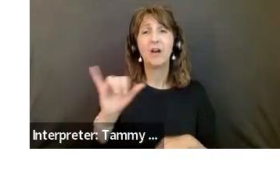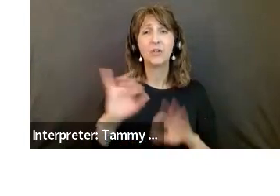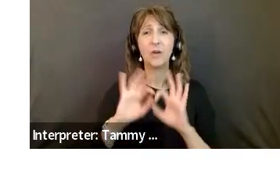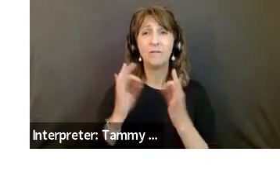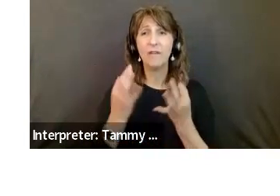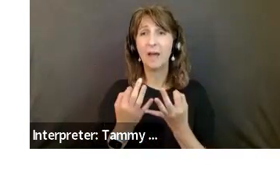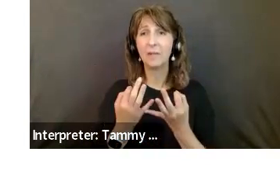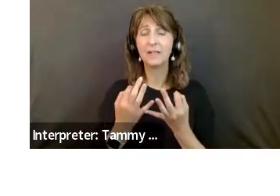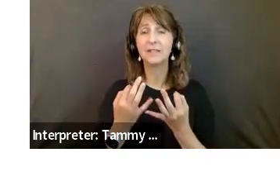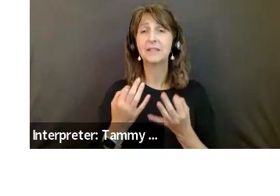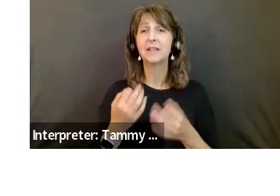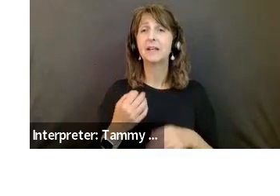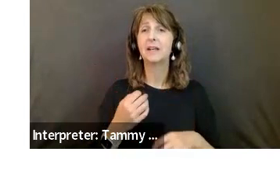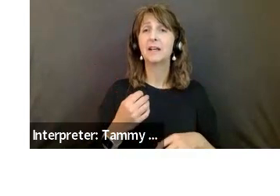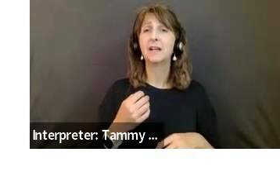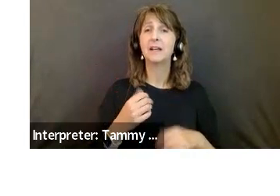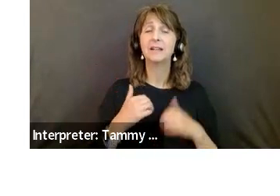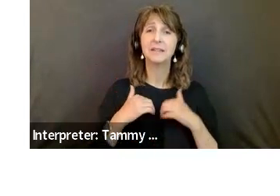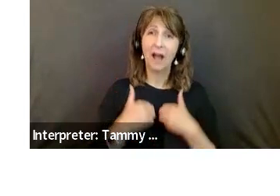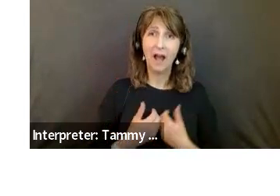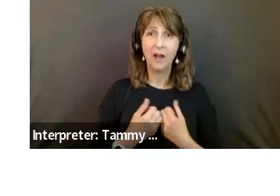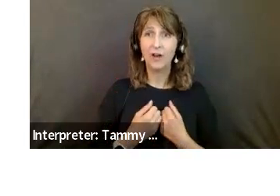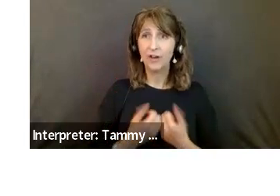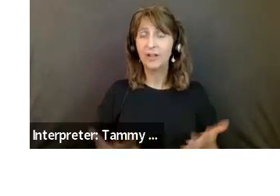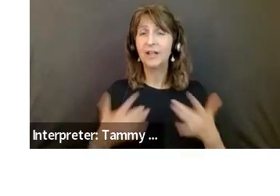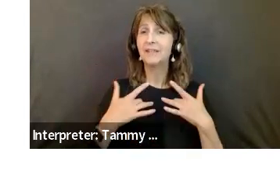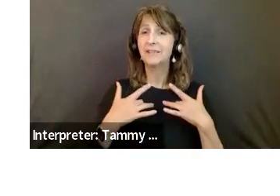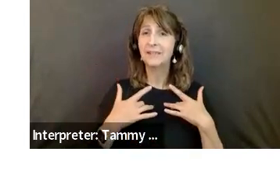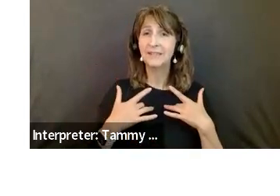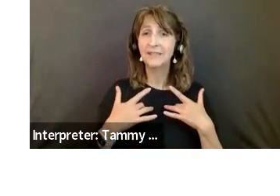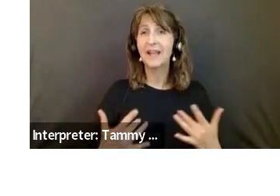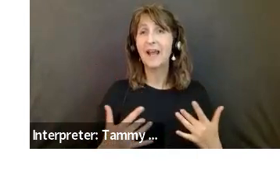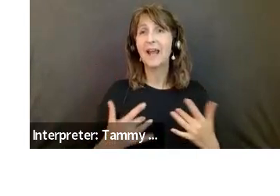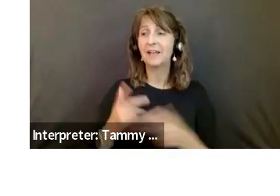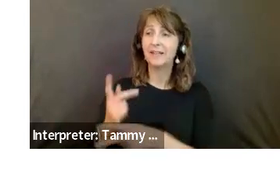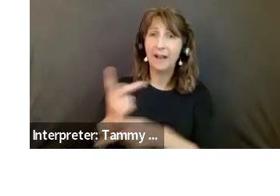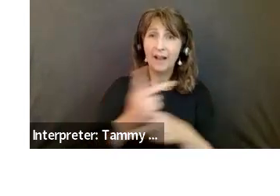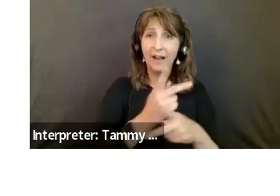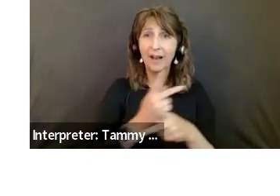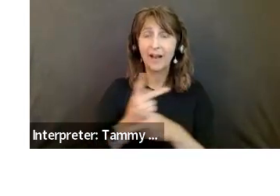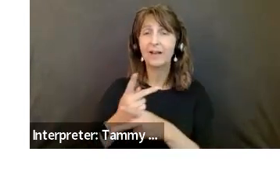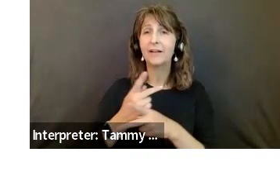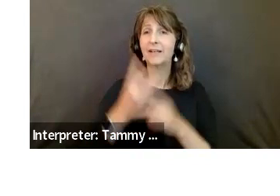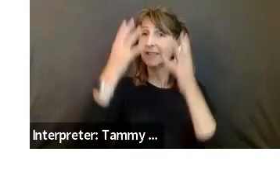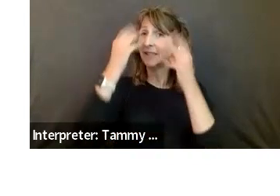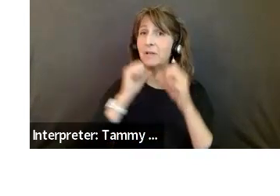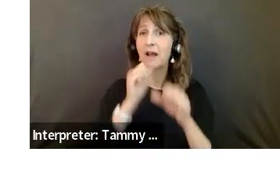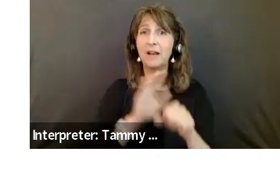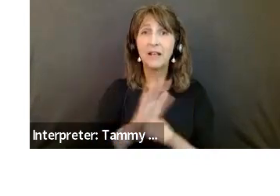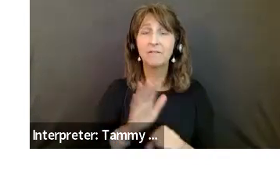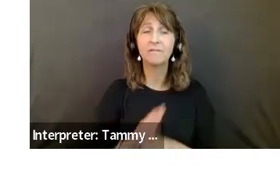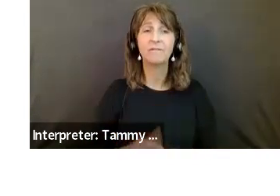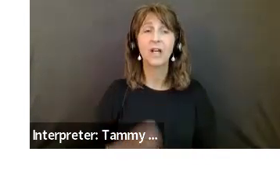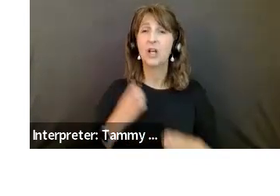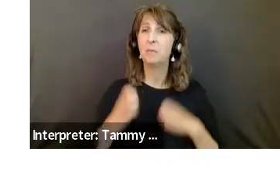been there. When you're looking for information for your child, you're usually sleep deprived, you're very emotional, very